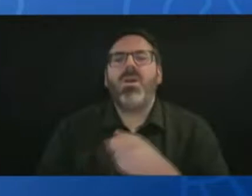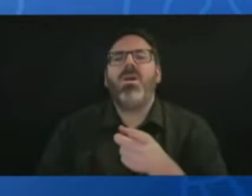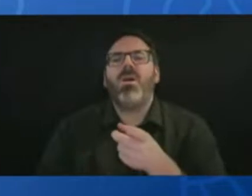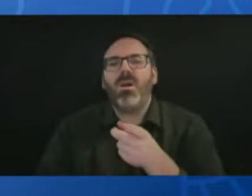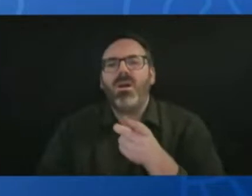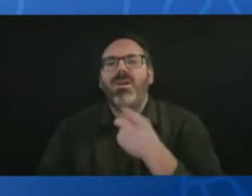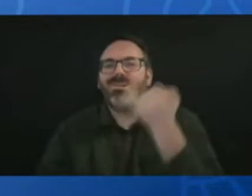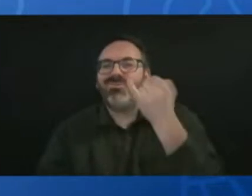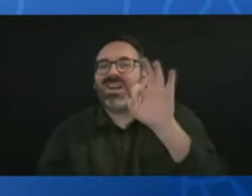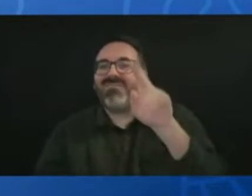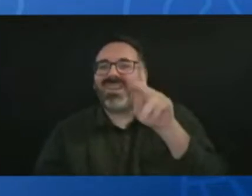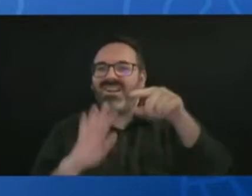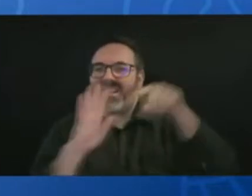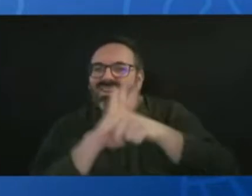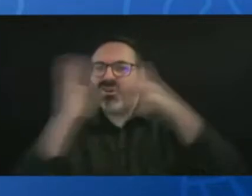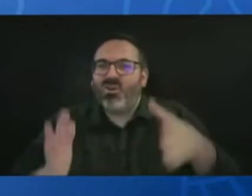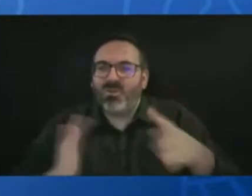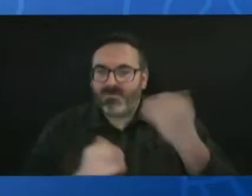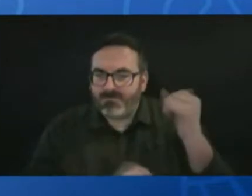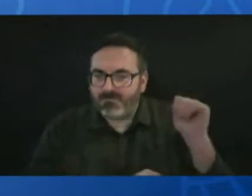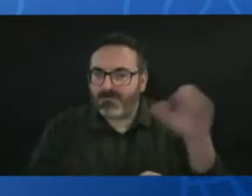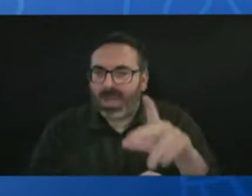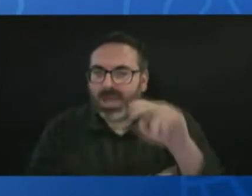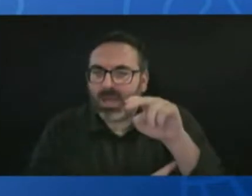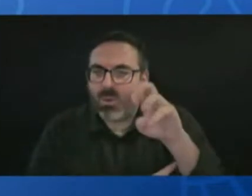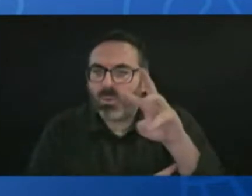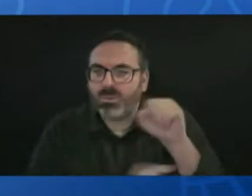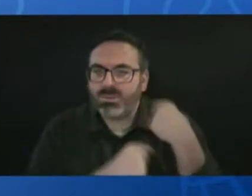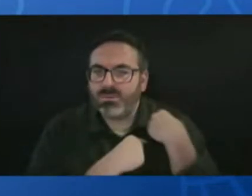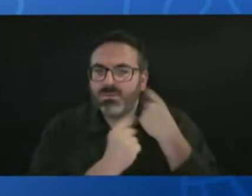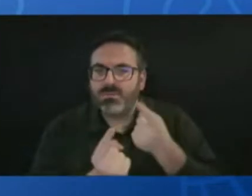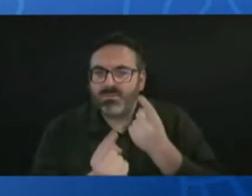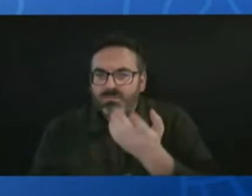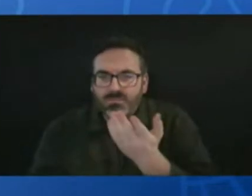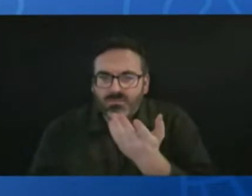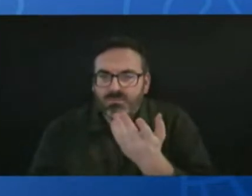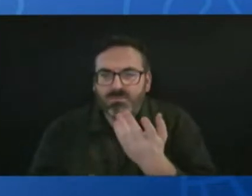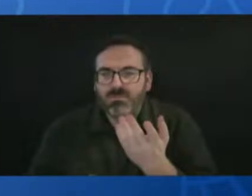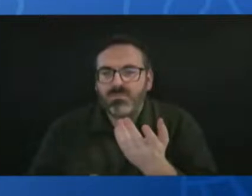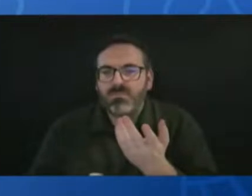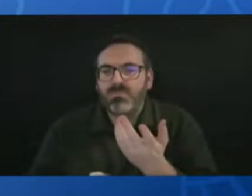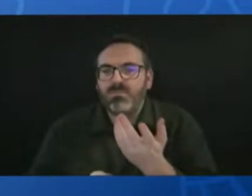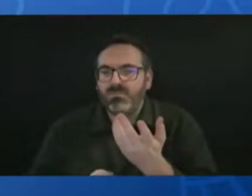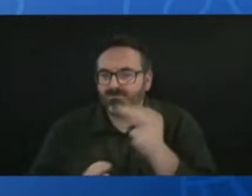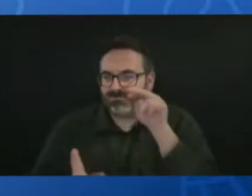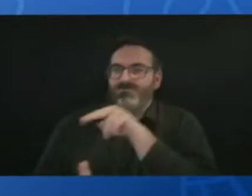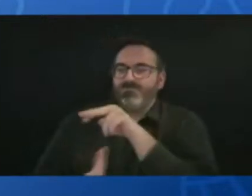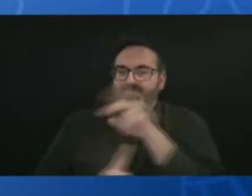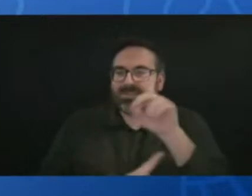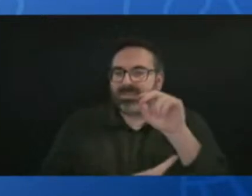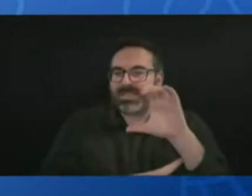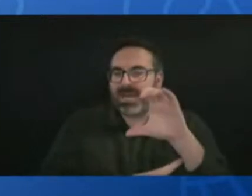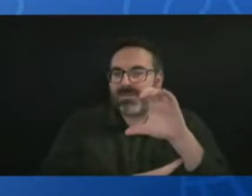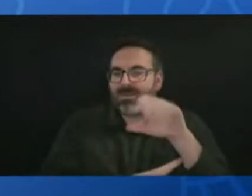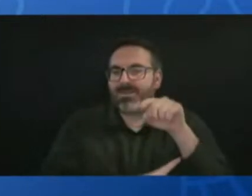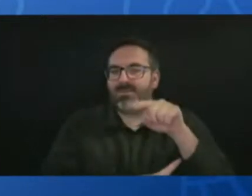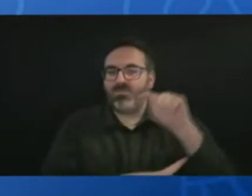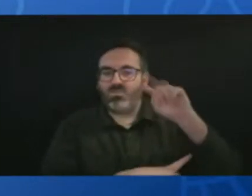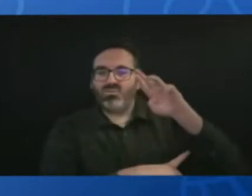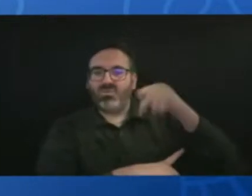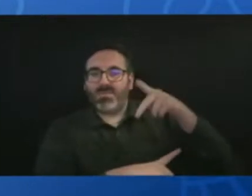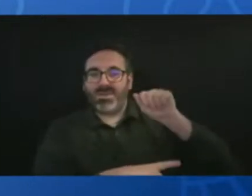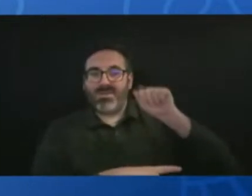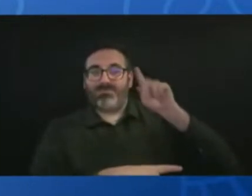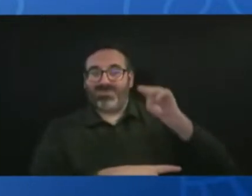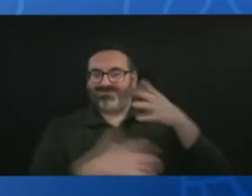Bill O'Reilly's show, analyzing some of the documents that the Trump administration has released. One of the revelations that he discussed was the fact that James